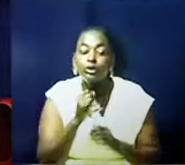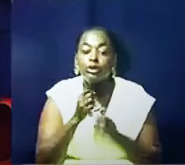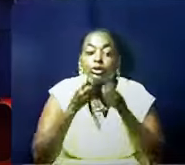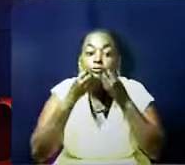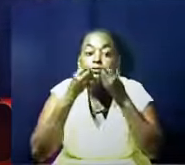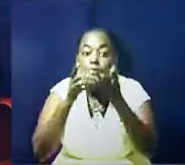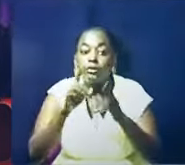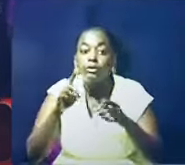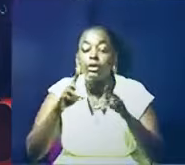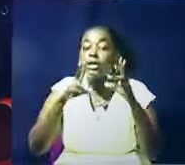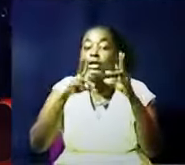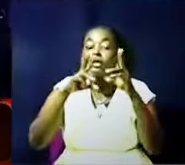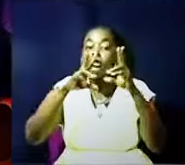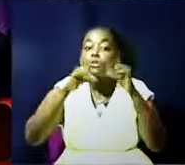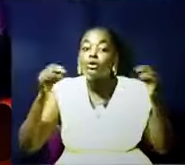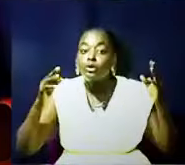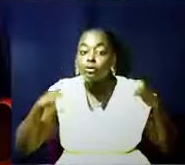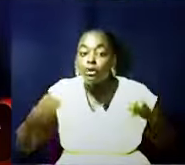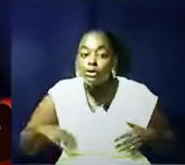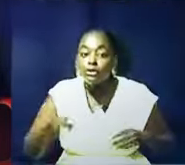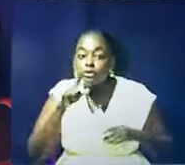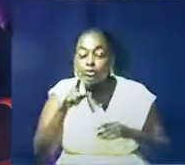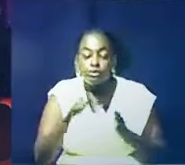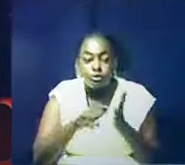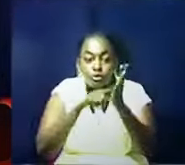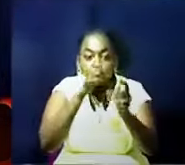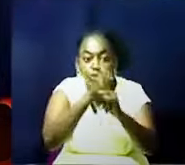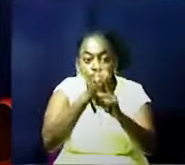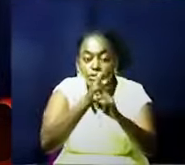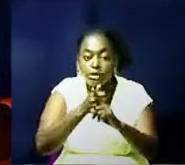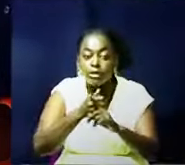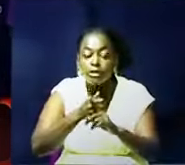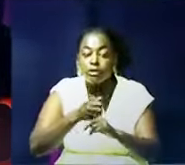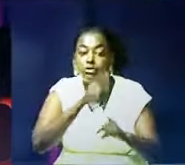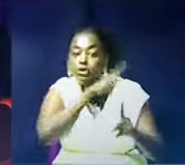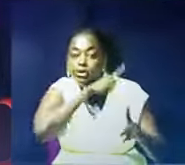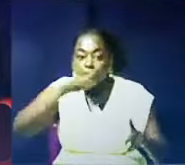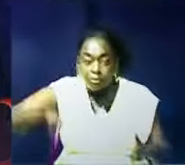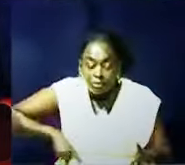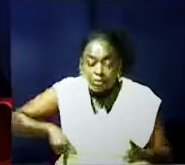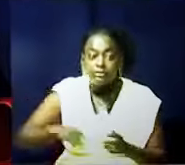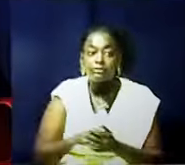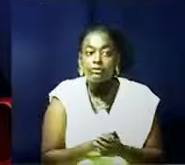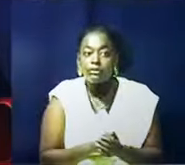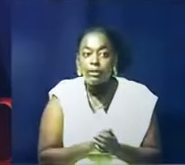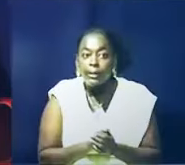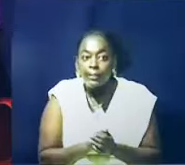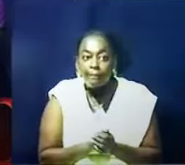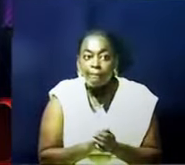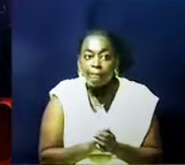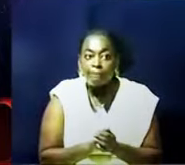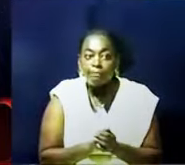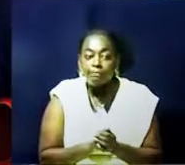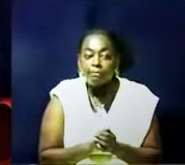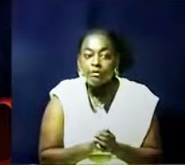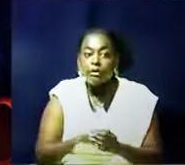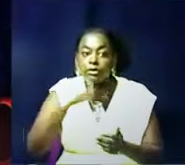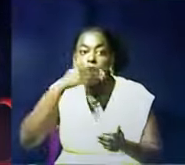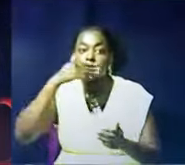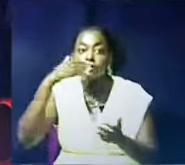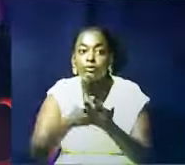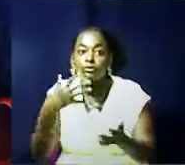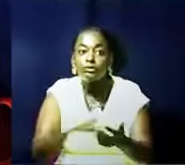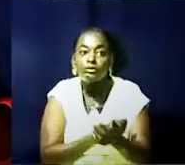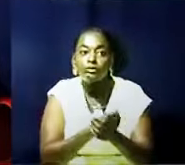go to 15. Yet the news about him spread all the more. So here is a man casting